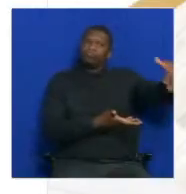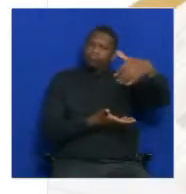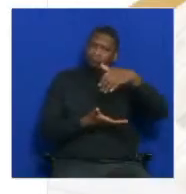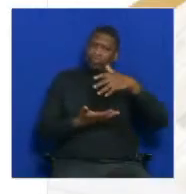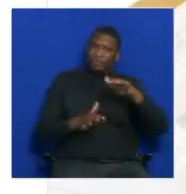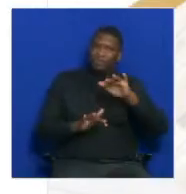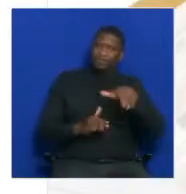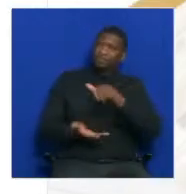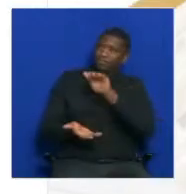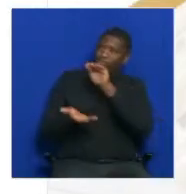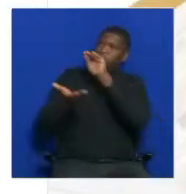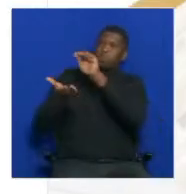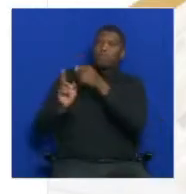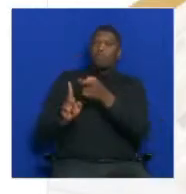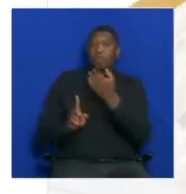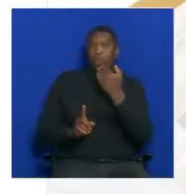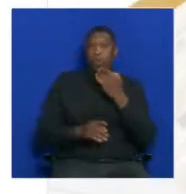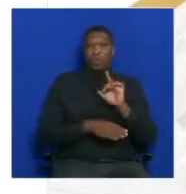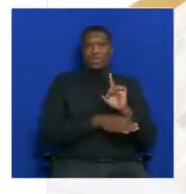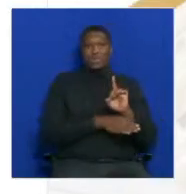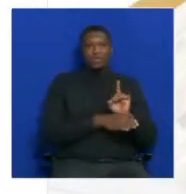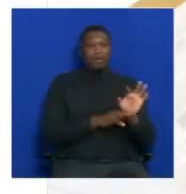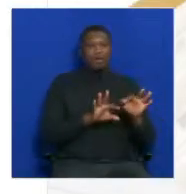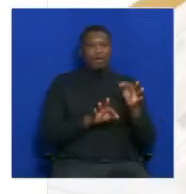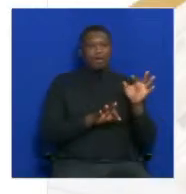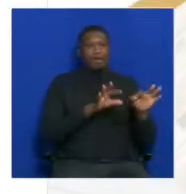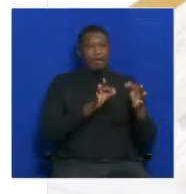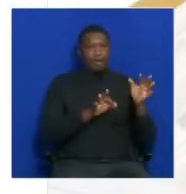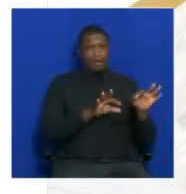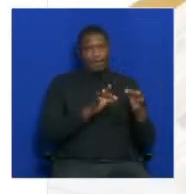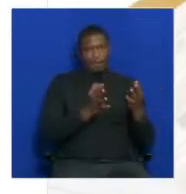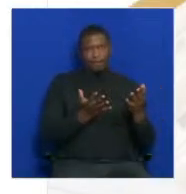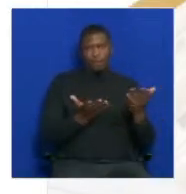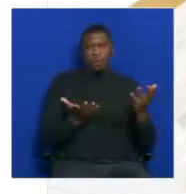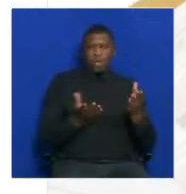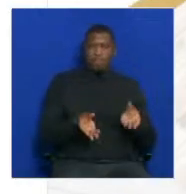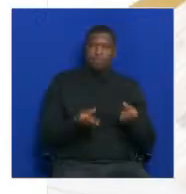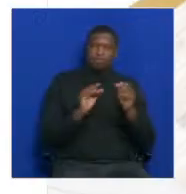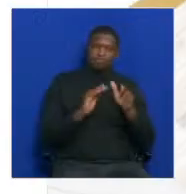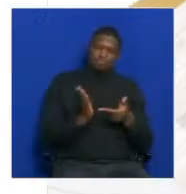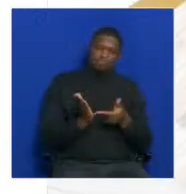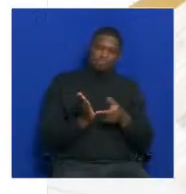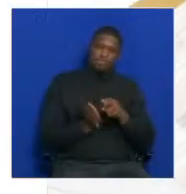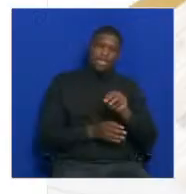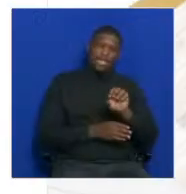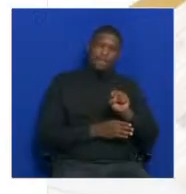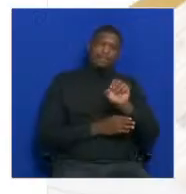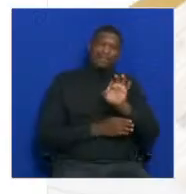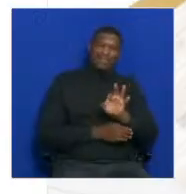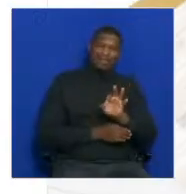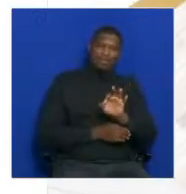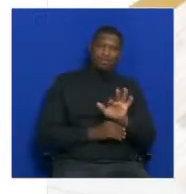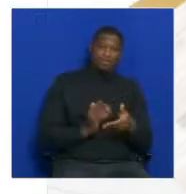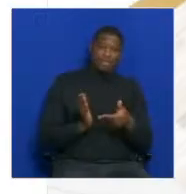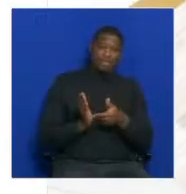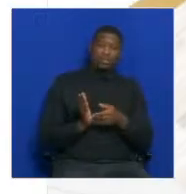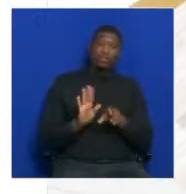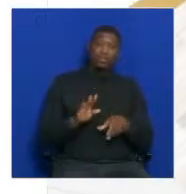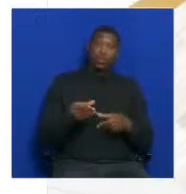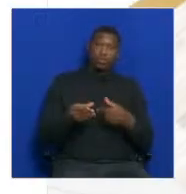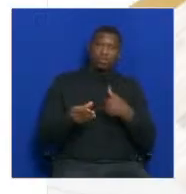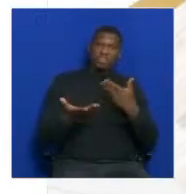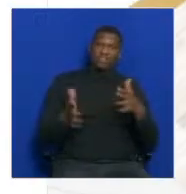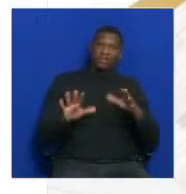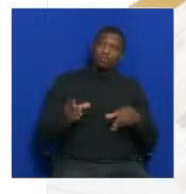the data analyst is marked MS3. It is a document I provided to her